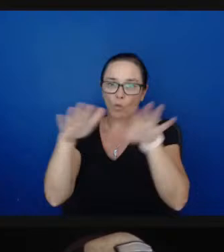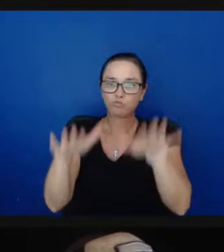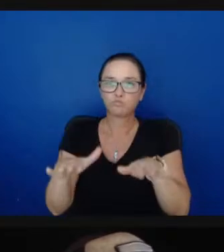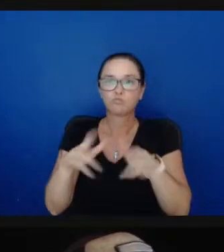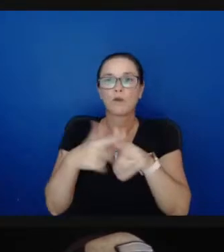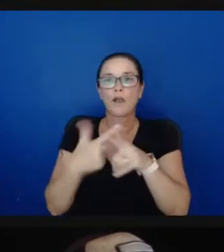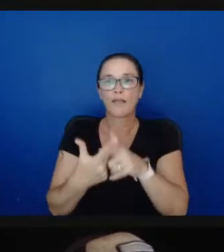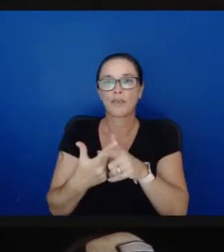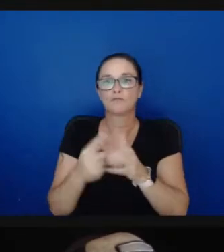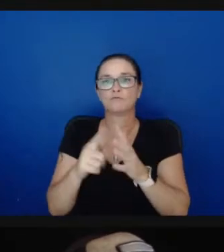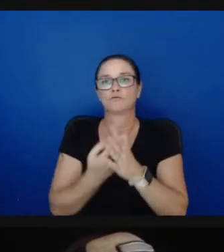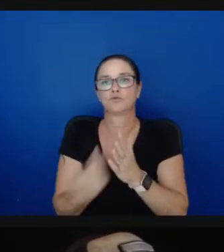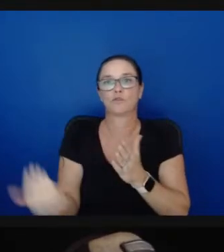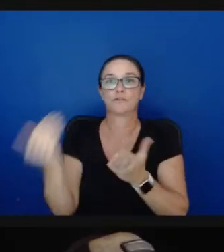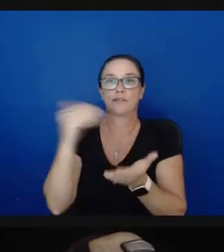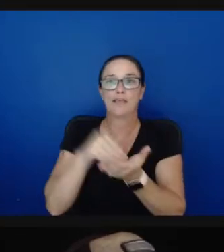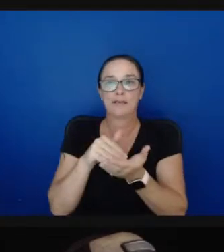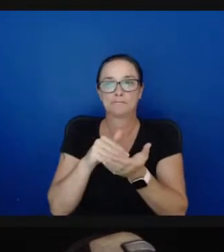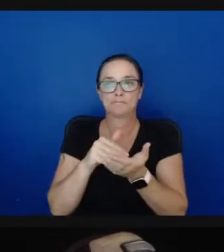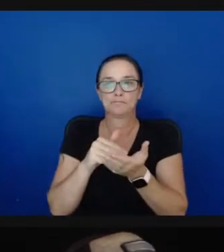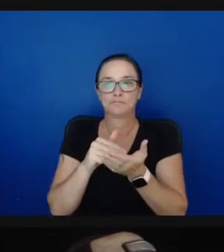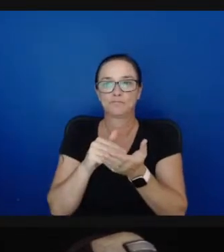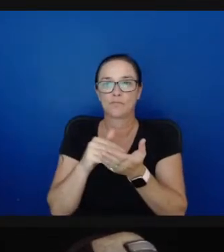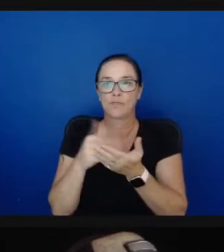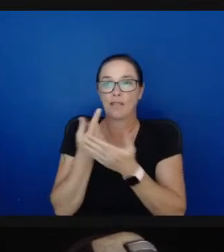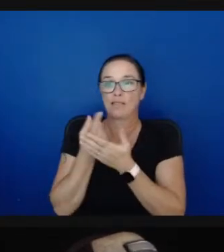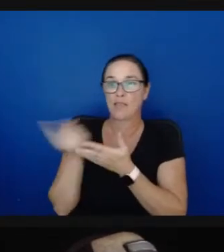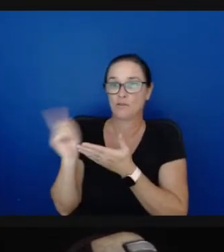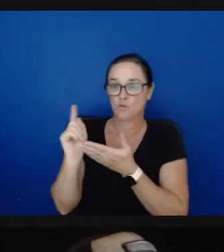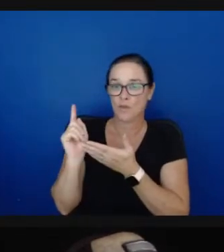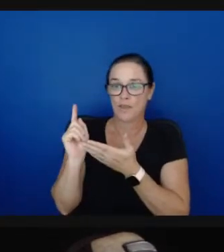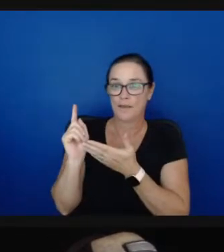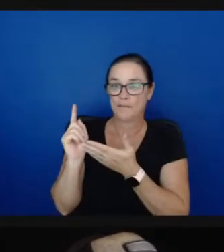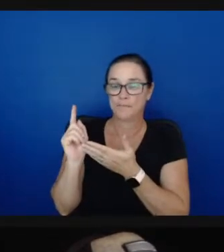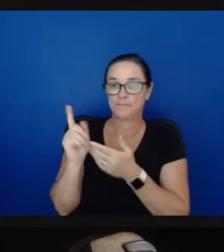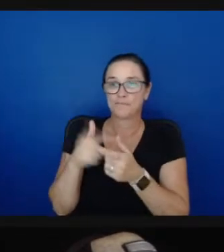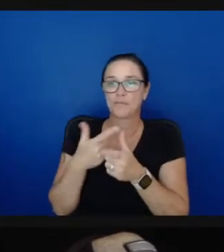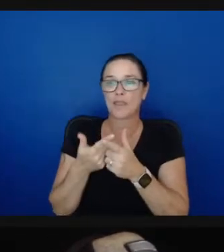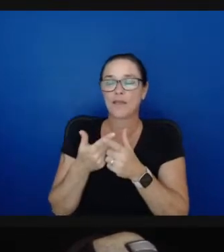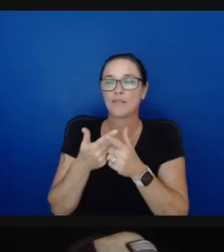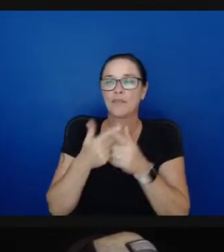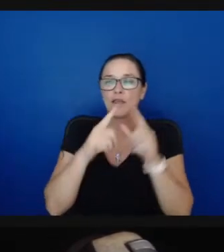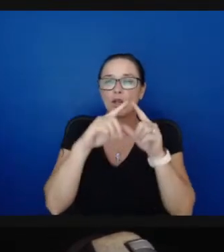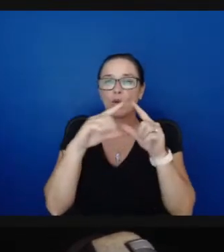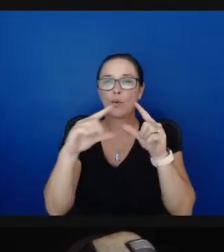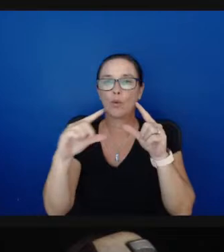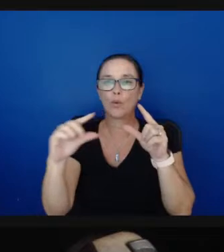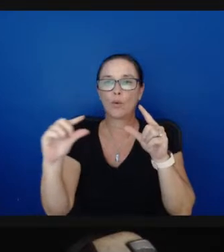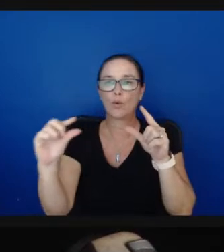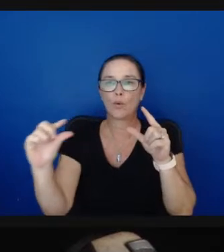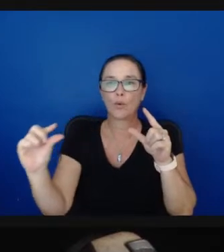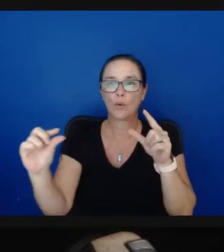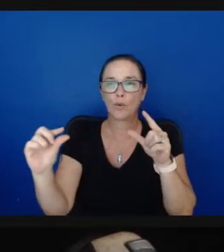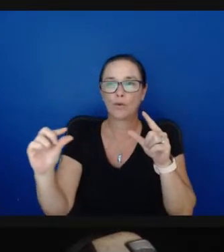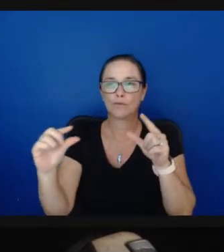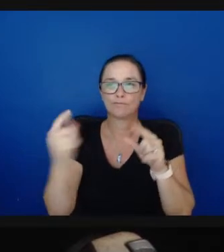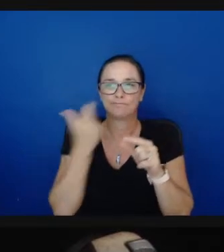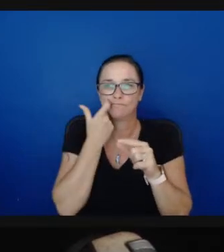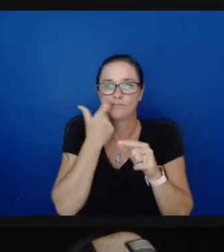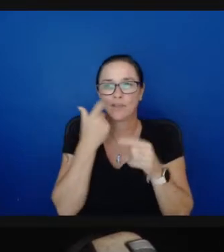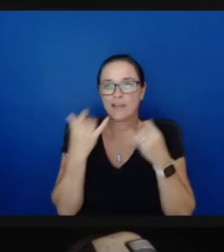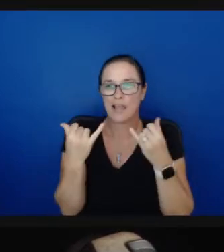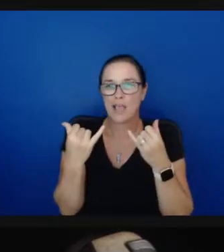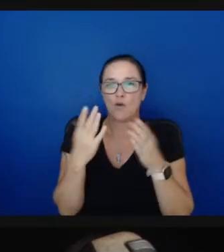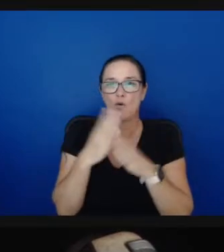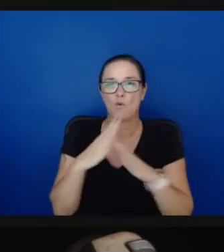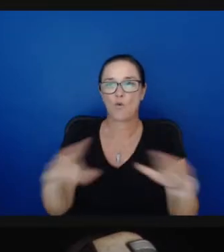here it begins again last week. And it tails off here within the last few days, so that today we're back in a quiet